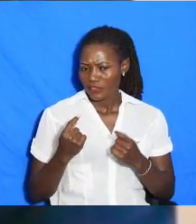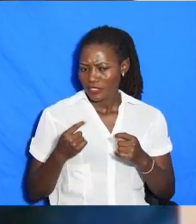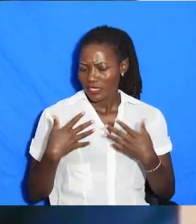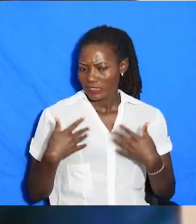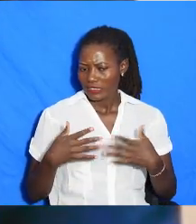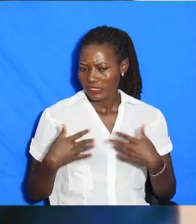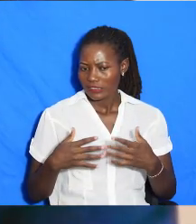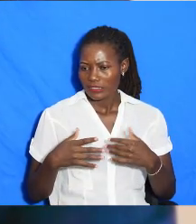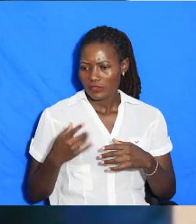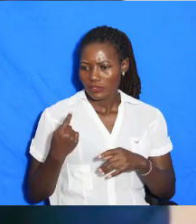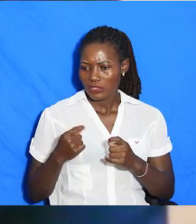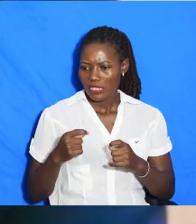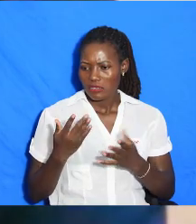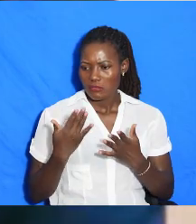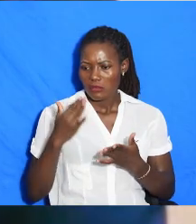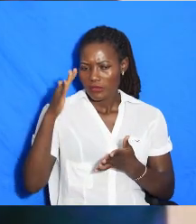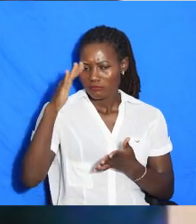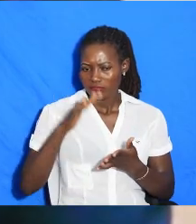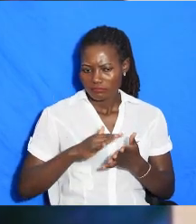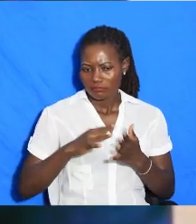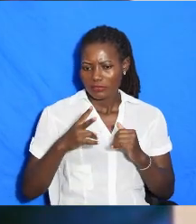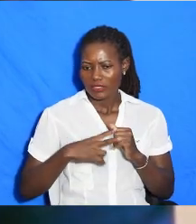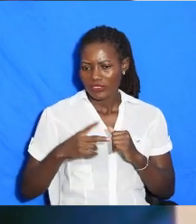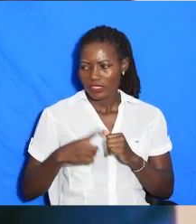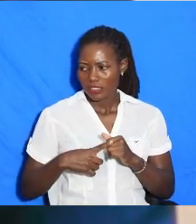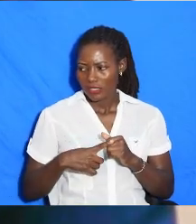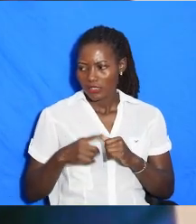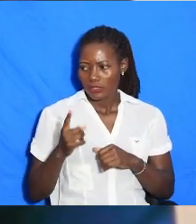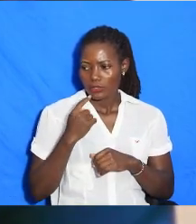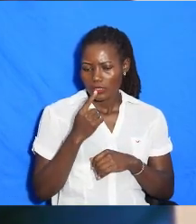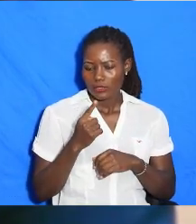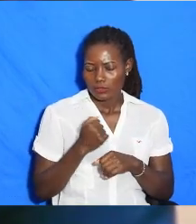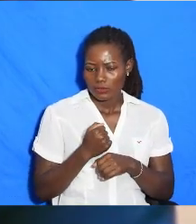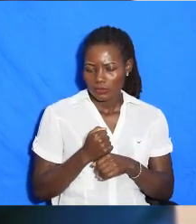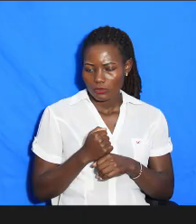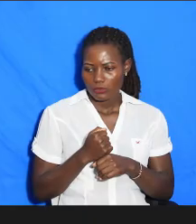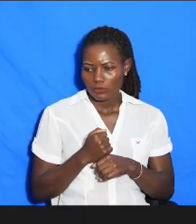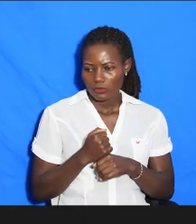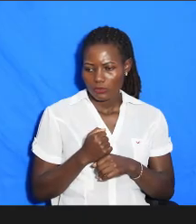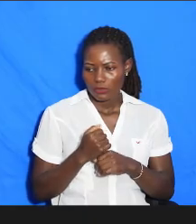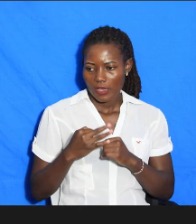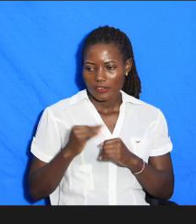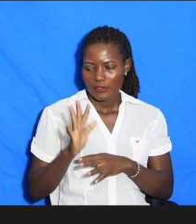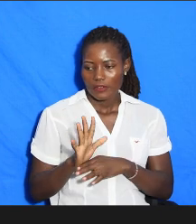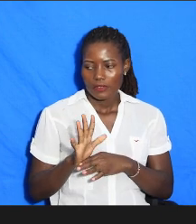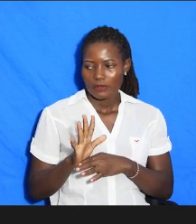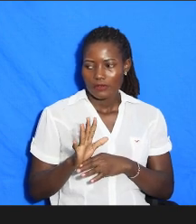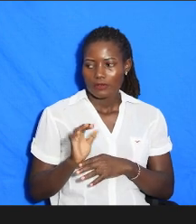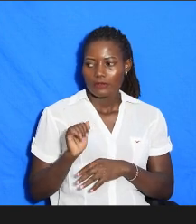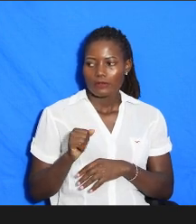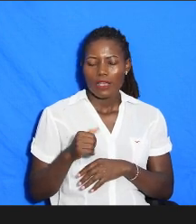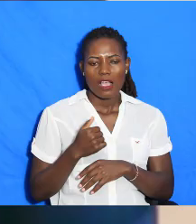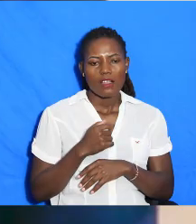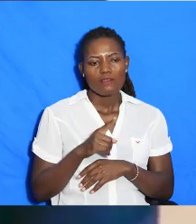tried to come down to maybe 76? You said you are 80, you do 80? Yes, I'm 85. 85. Have